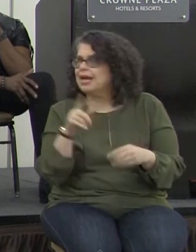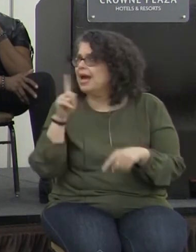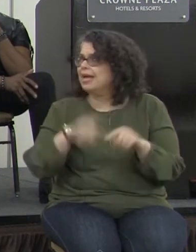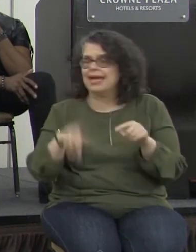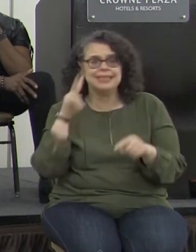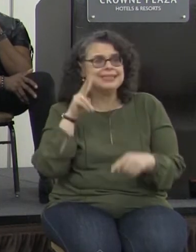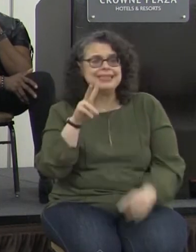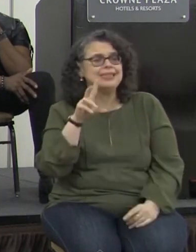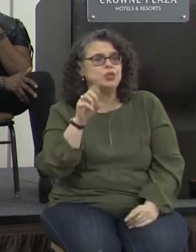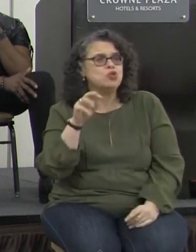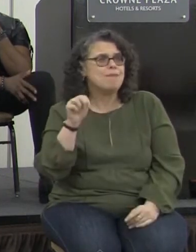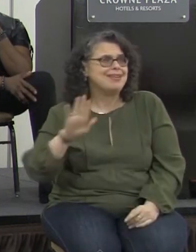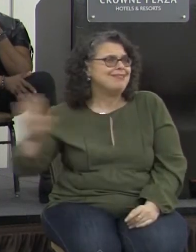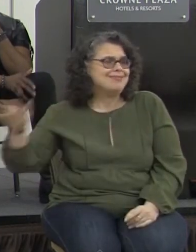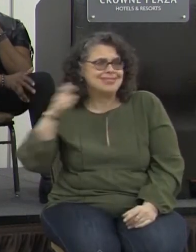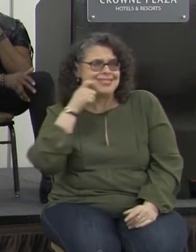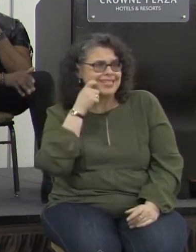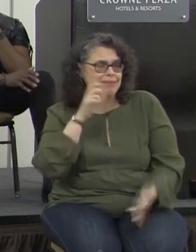skin turn red?